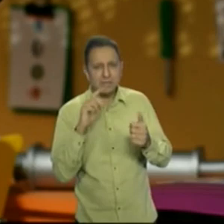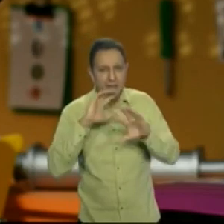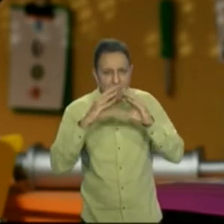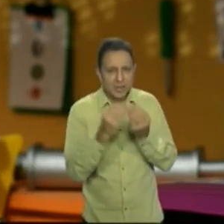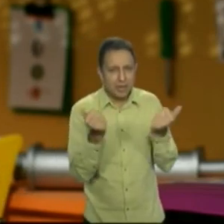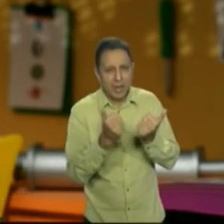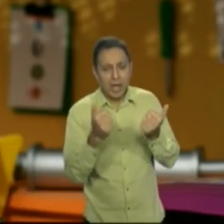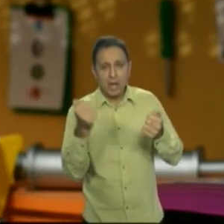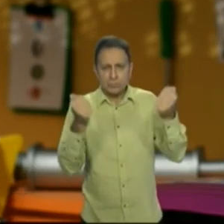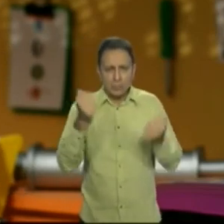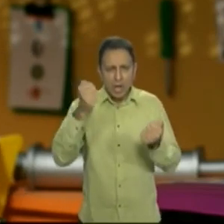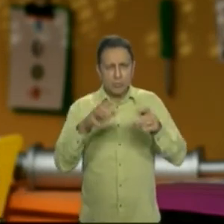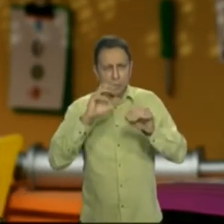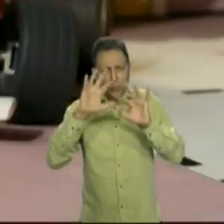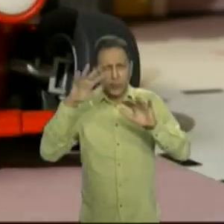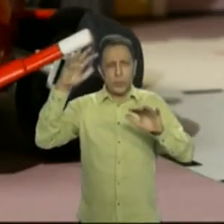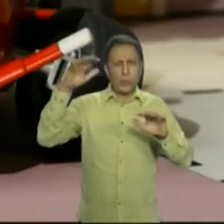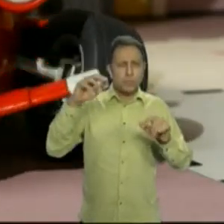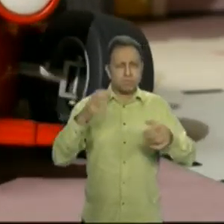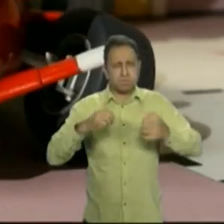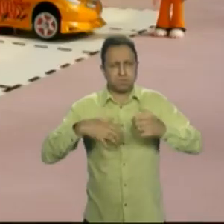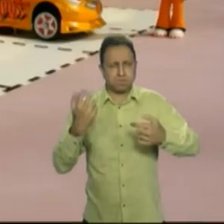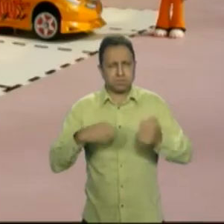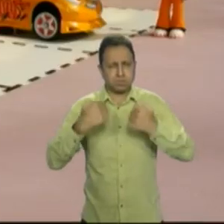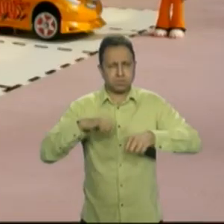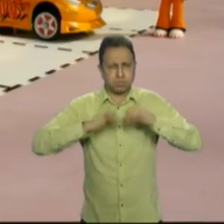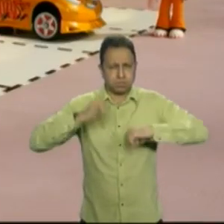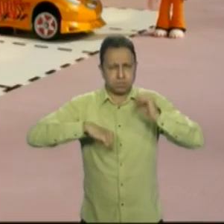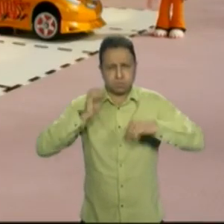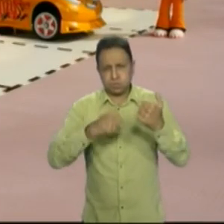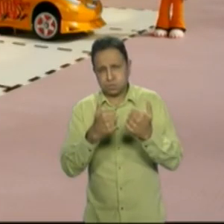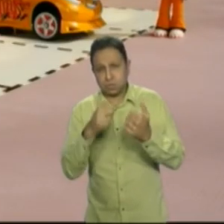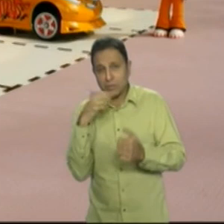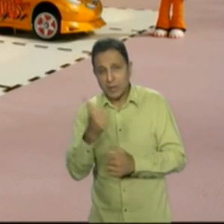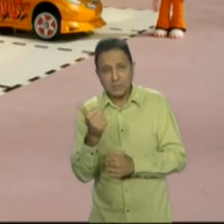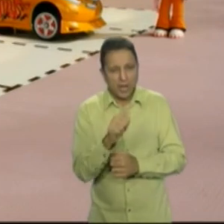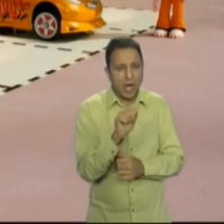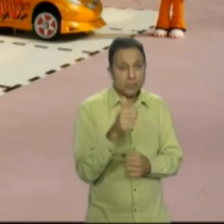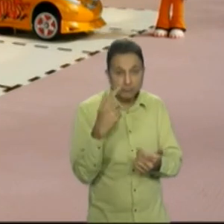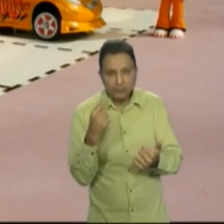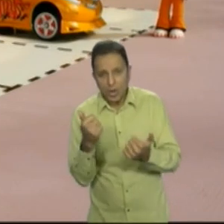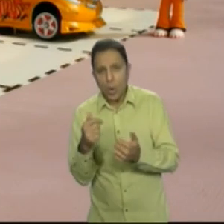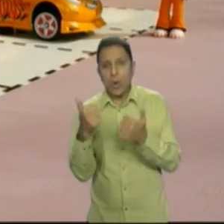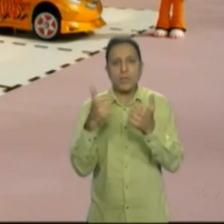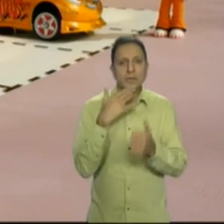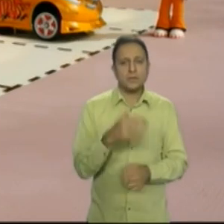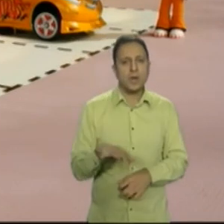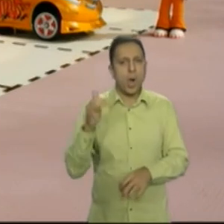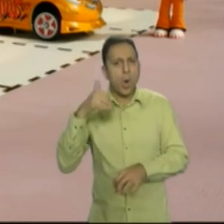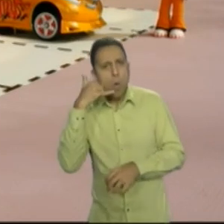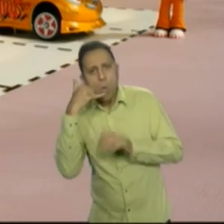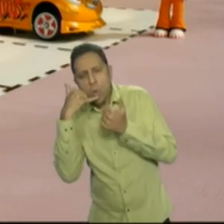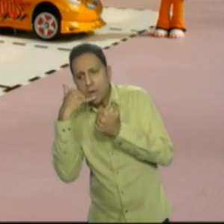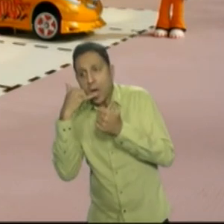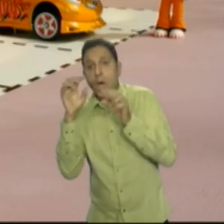with their engines roaring. Isn't that right, Rory? You bet. Oh, thanks, everyone.